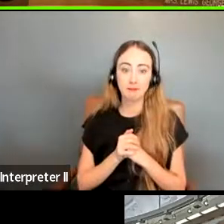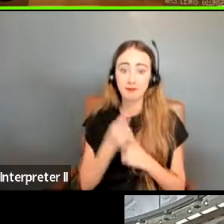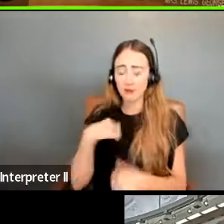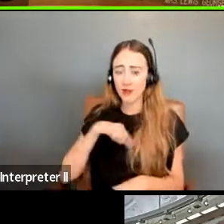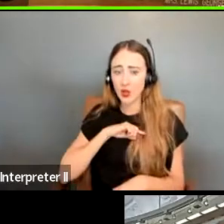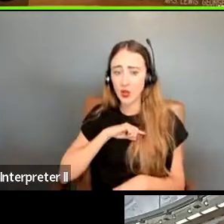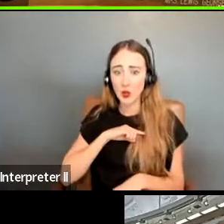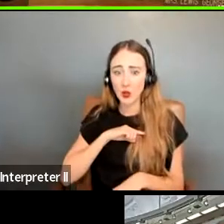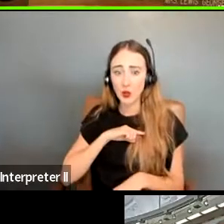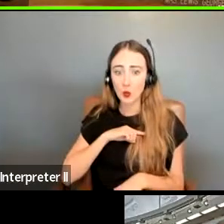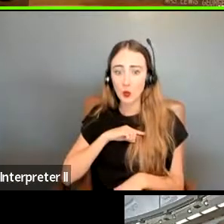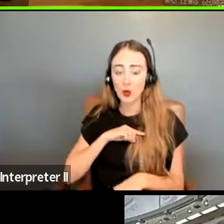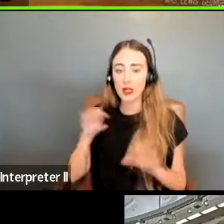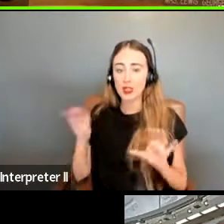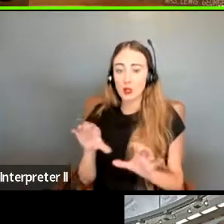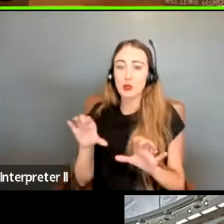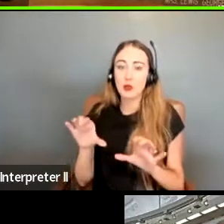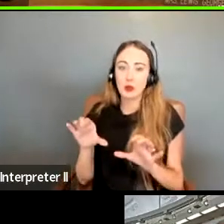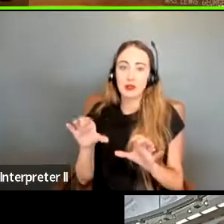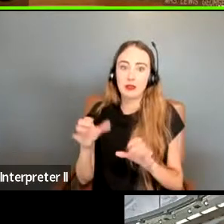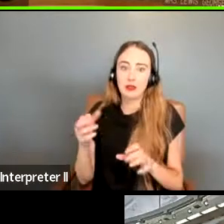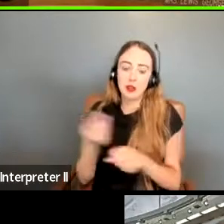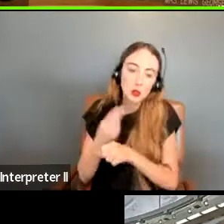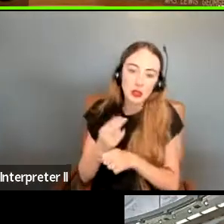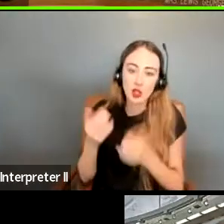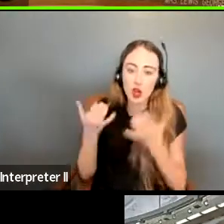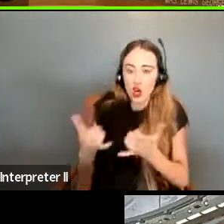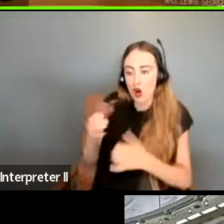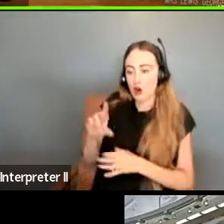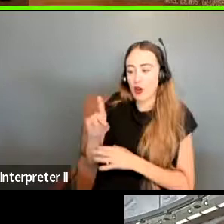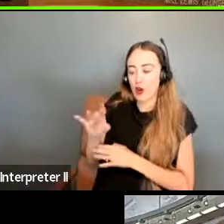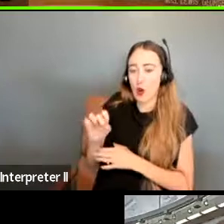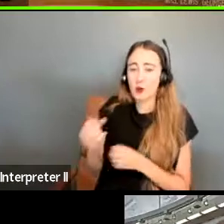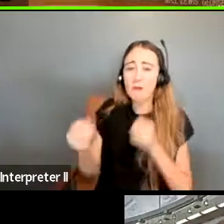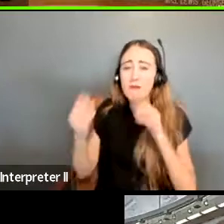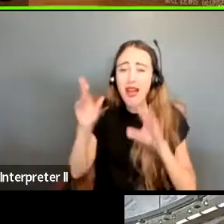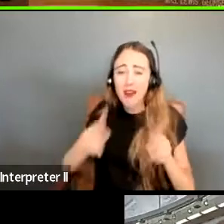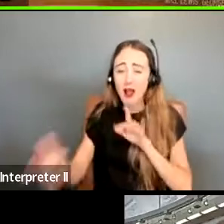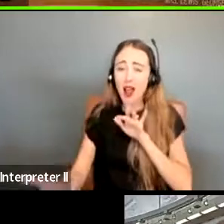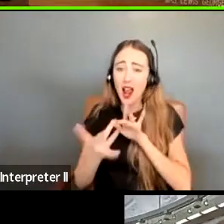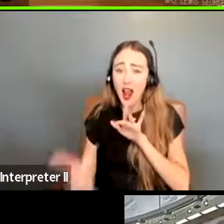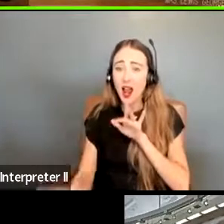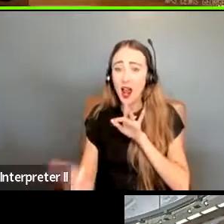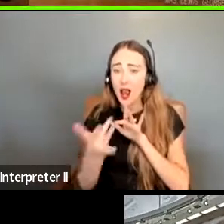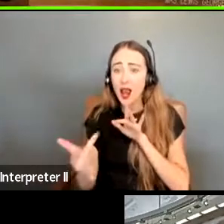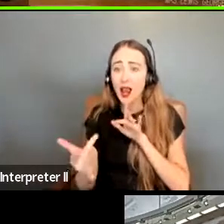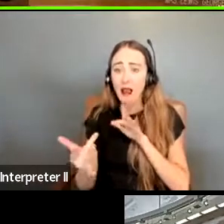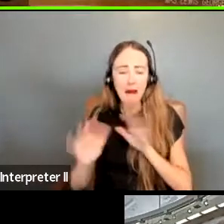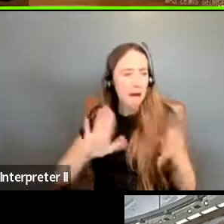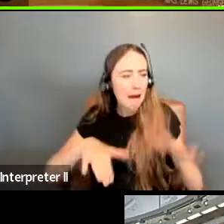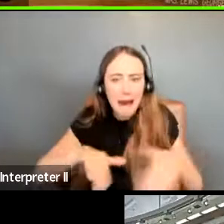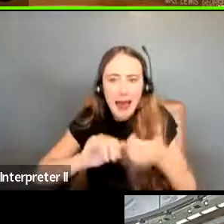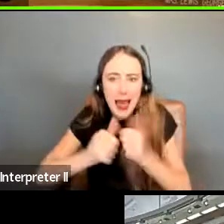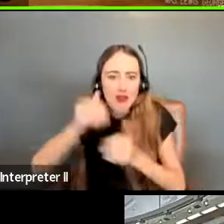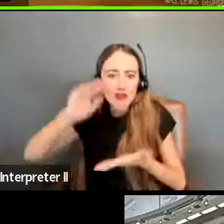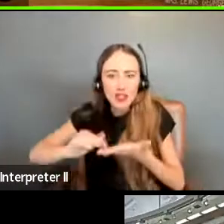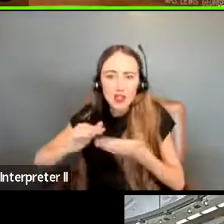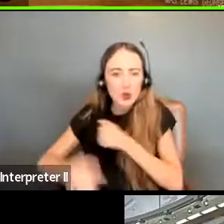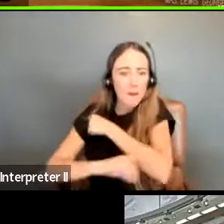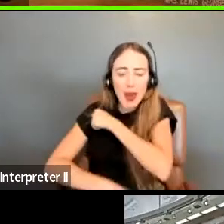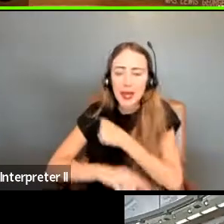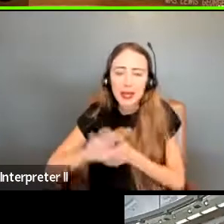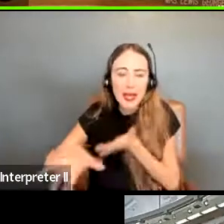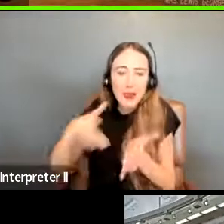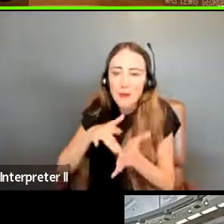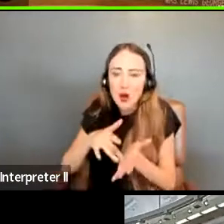dealing with the existing criminal code as it is. And so I've had a lot of people who've reached out to my office to say, how can you be reducing penalties in the middle